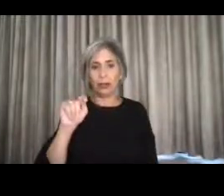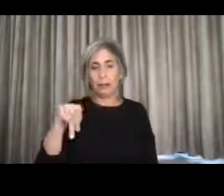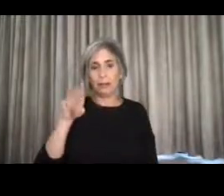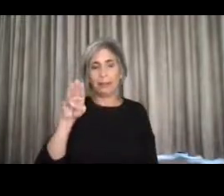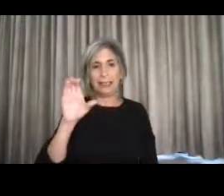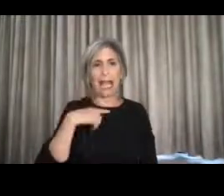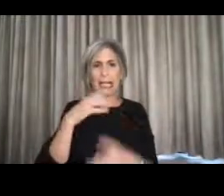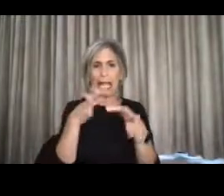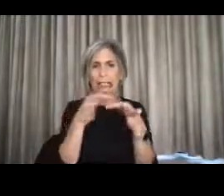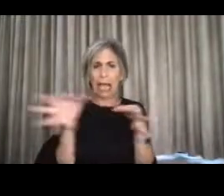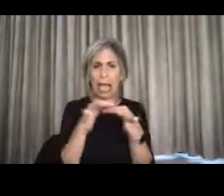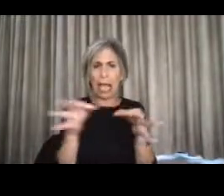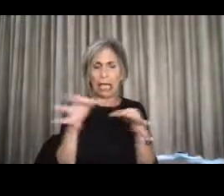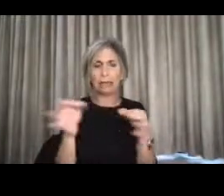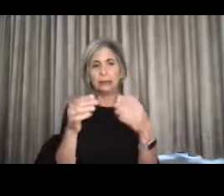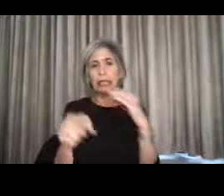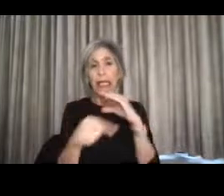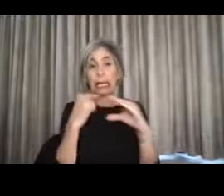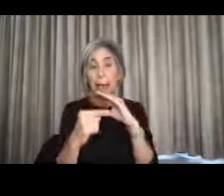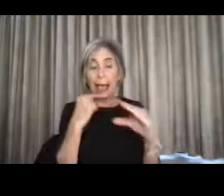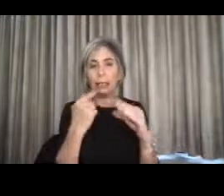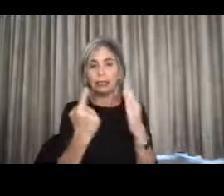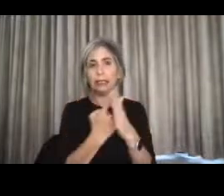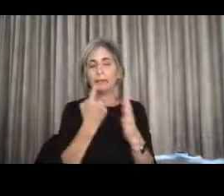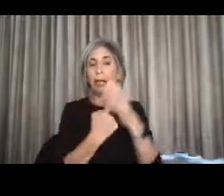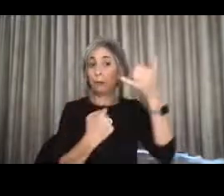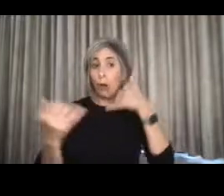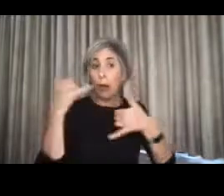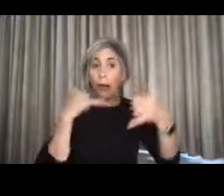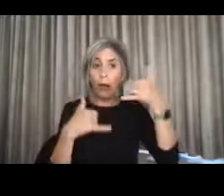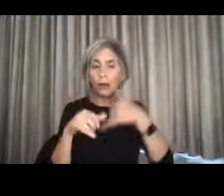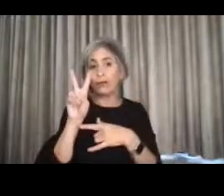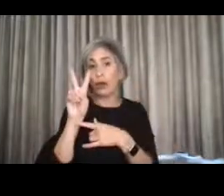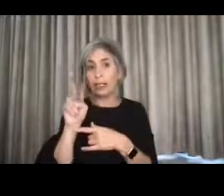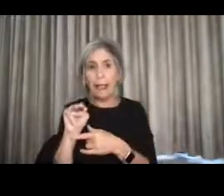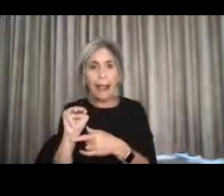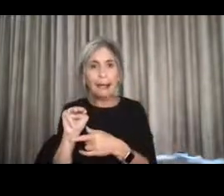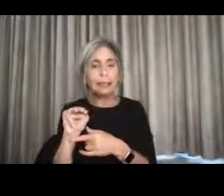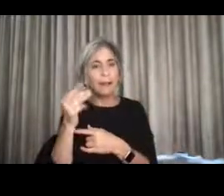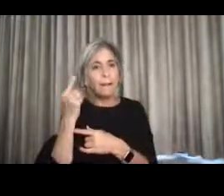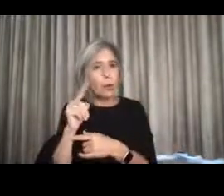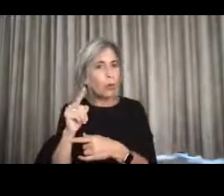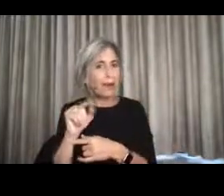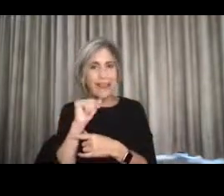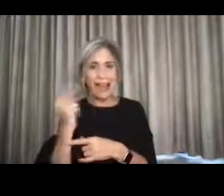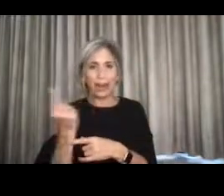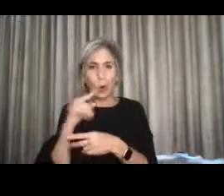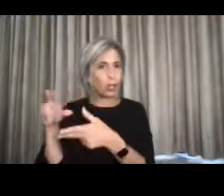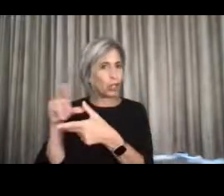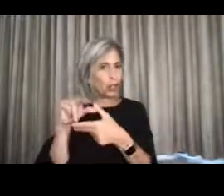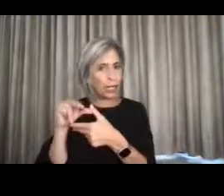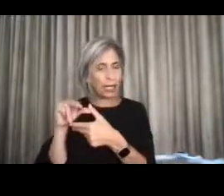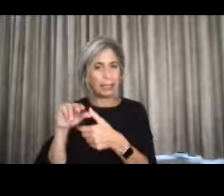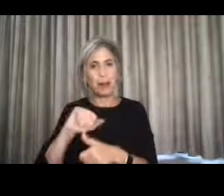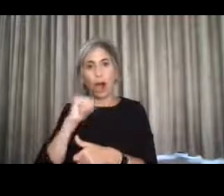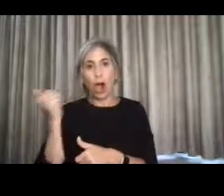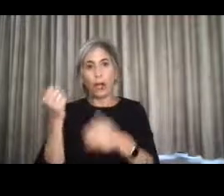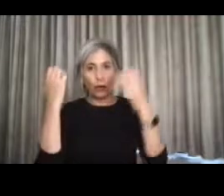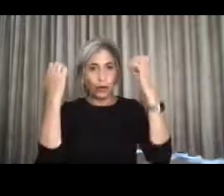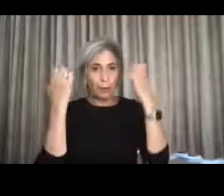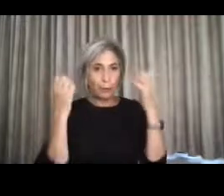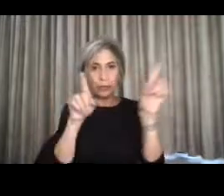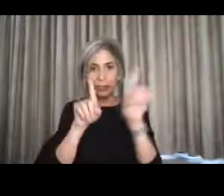text messages, emails, sometimes phone calls, voicemails for not just hurricane, but other kind of